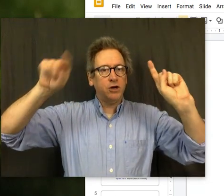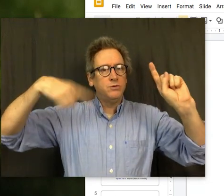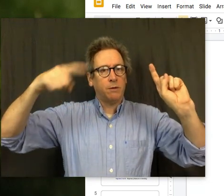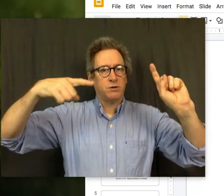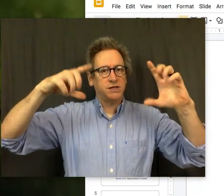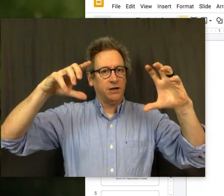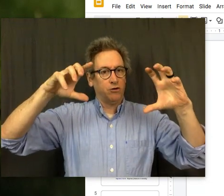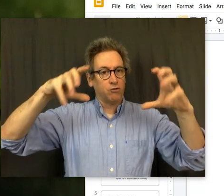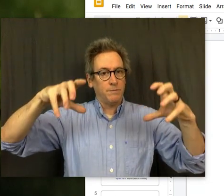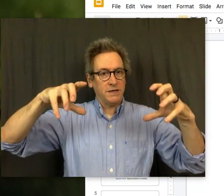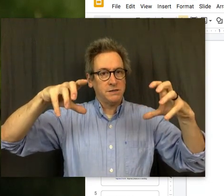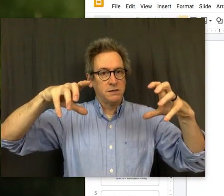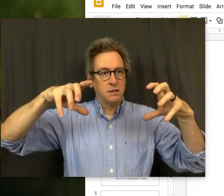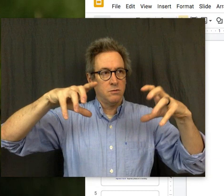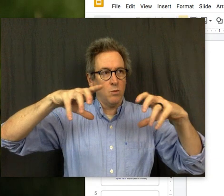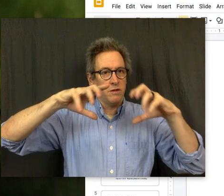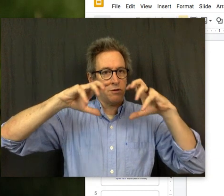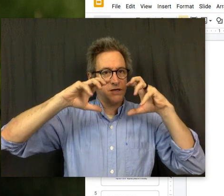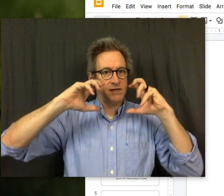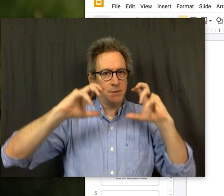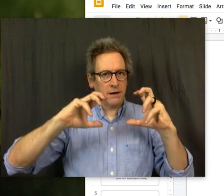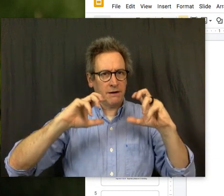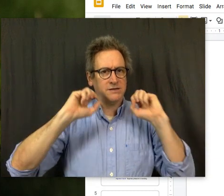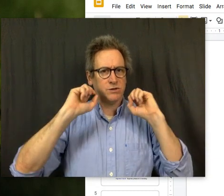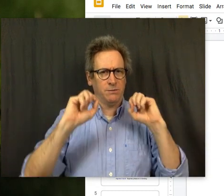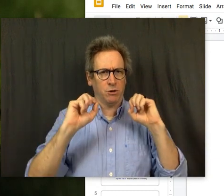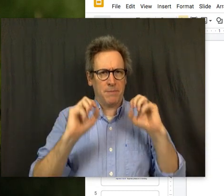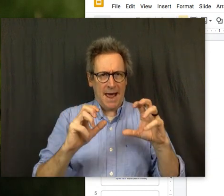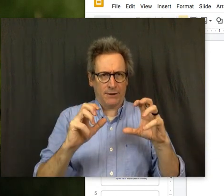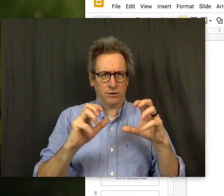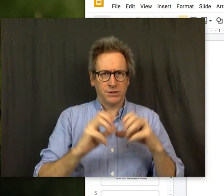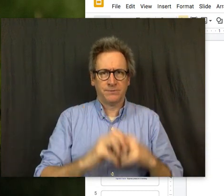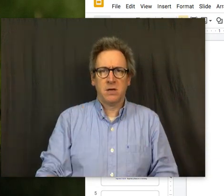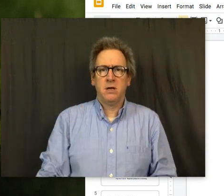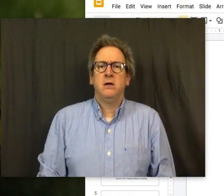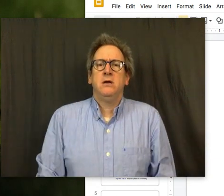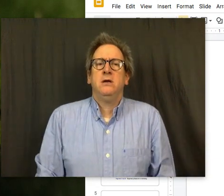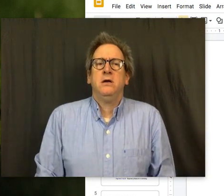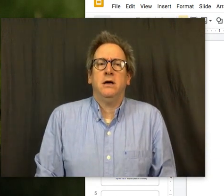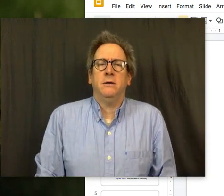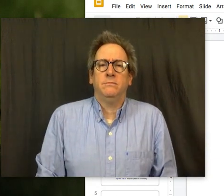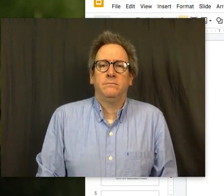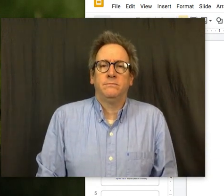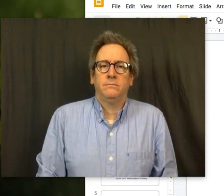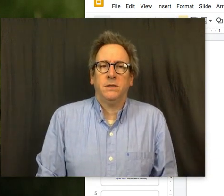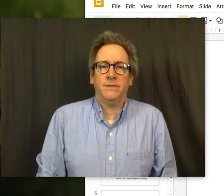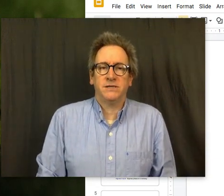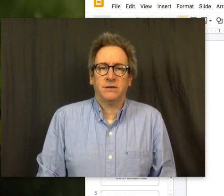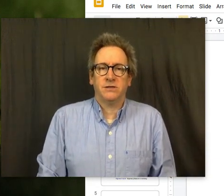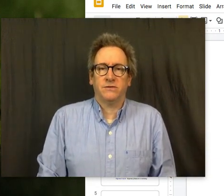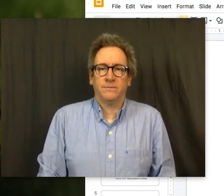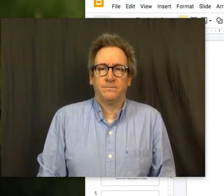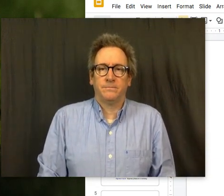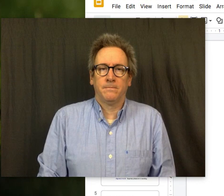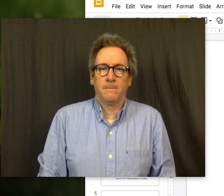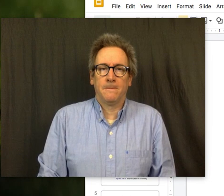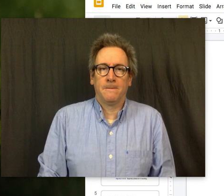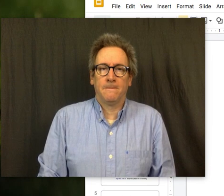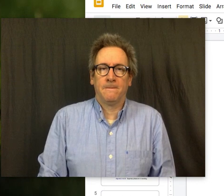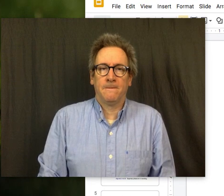We're going to do numbers in groupings where there are similarities or similar patterns. Let me start this